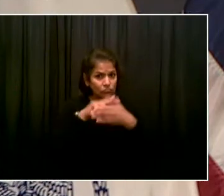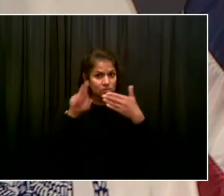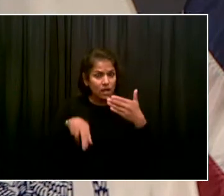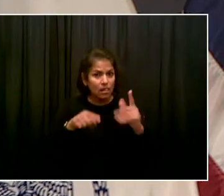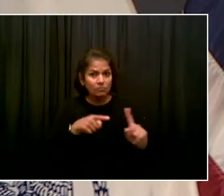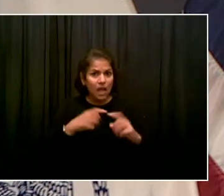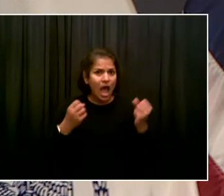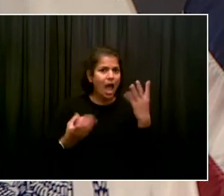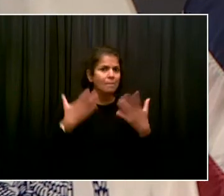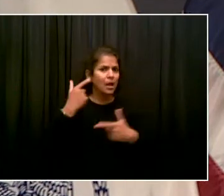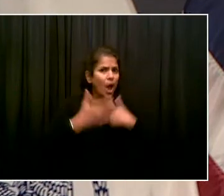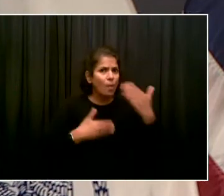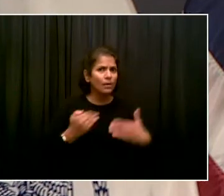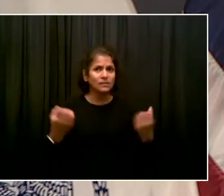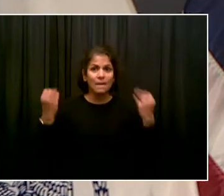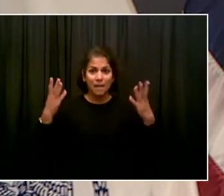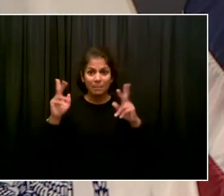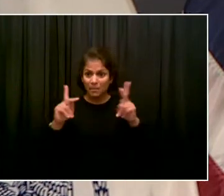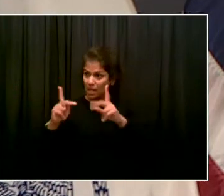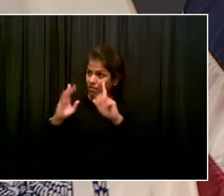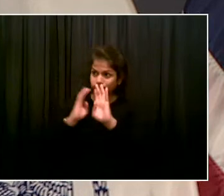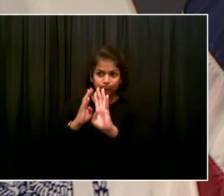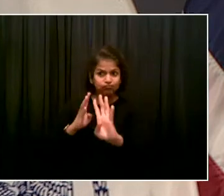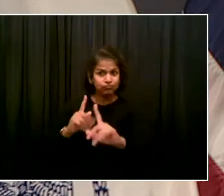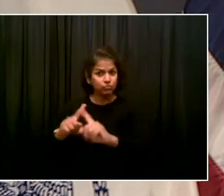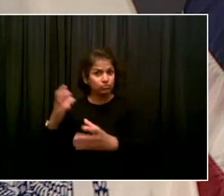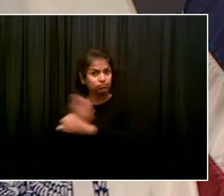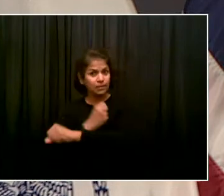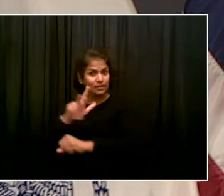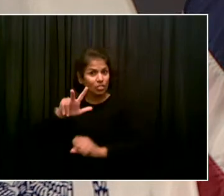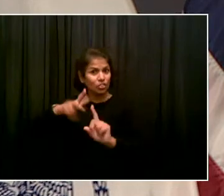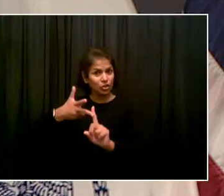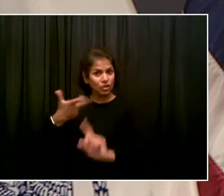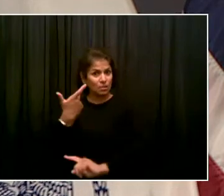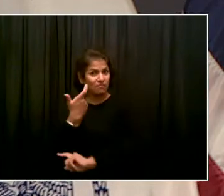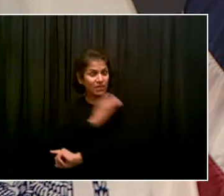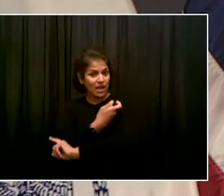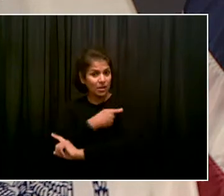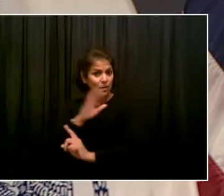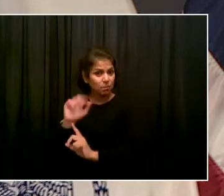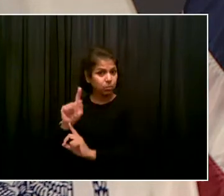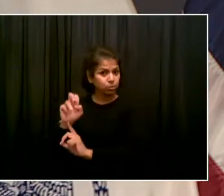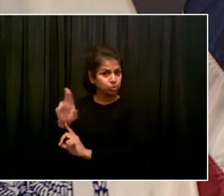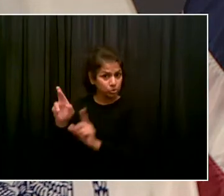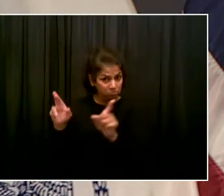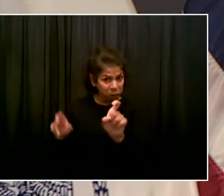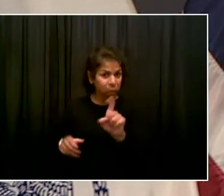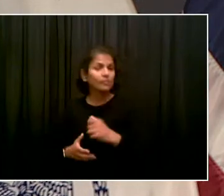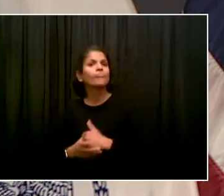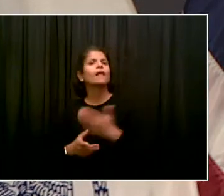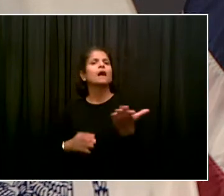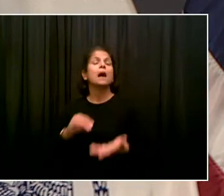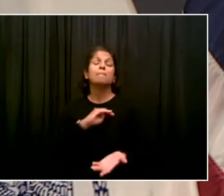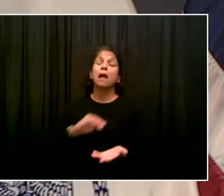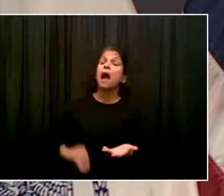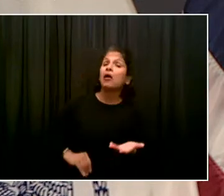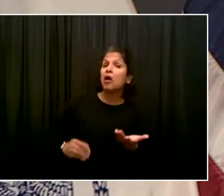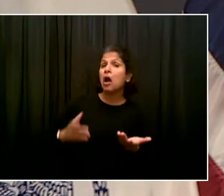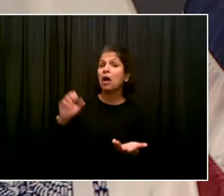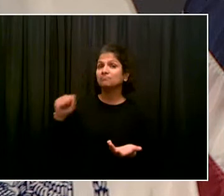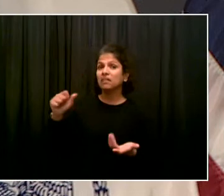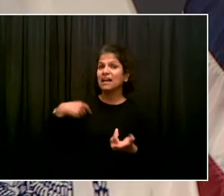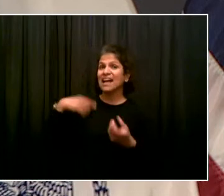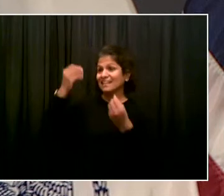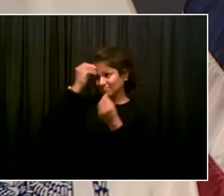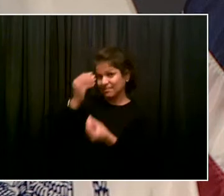day. Well, we certainly like to share data. So, Dr. Choksi, if you could give us the latest on how that's going and how you are